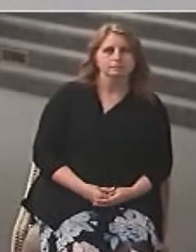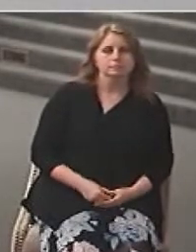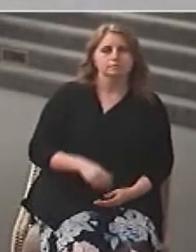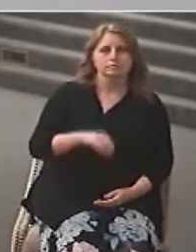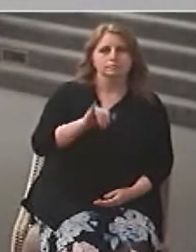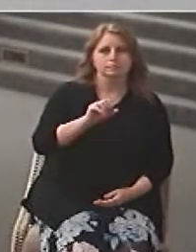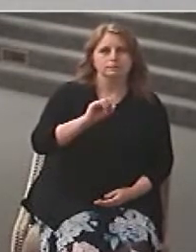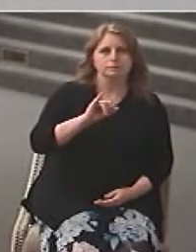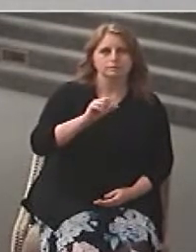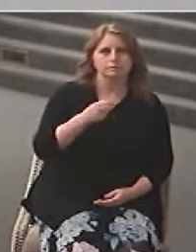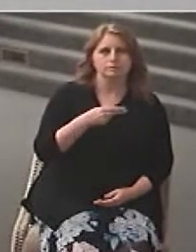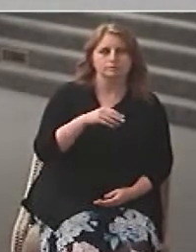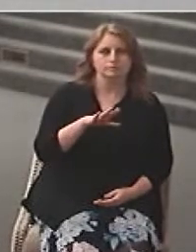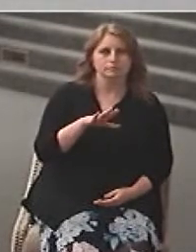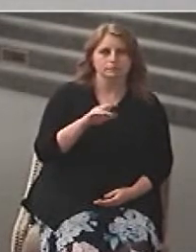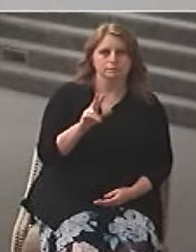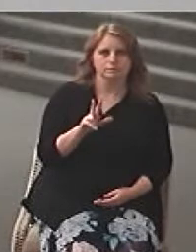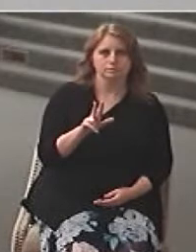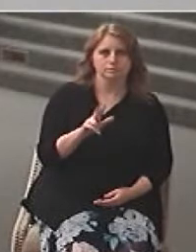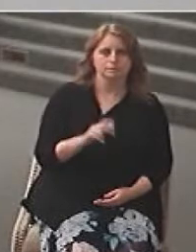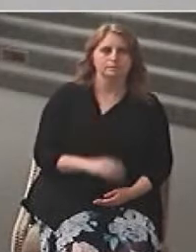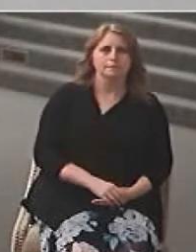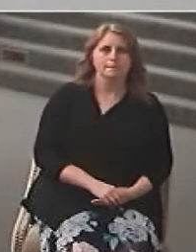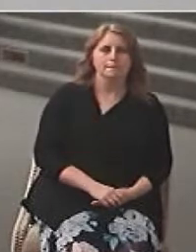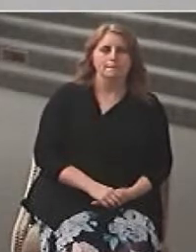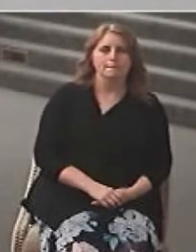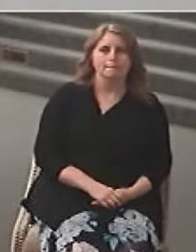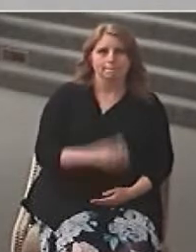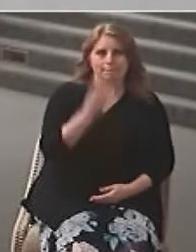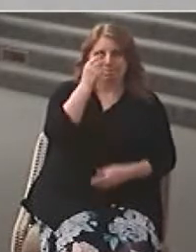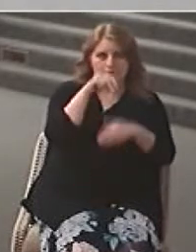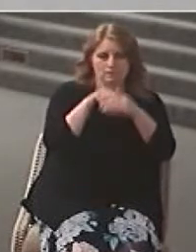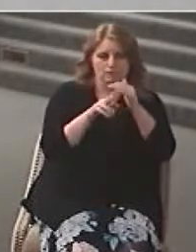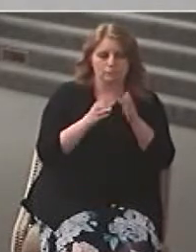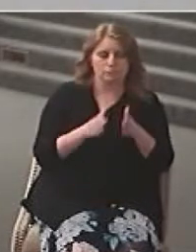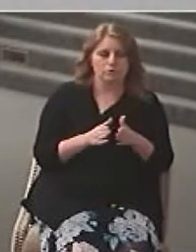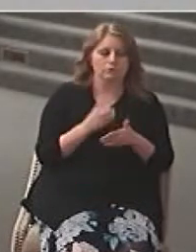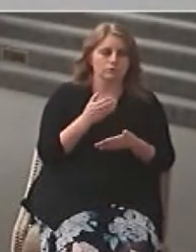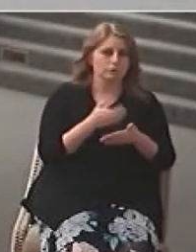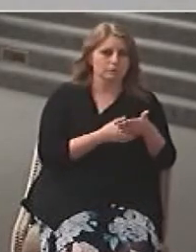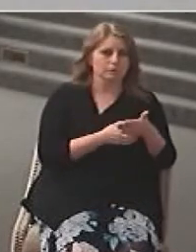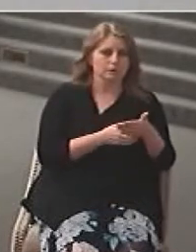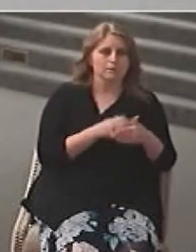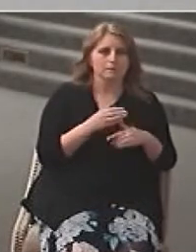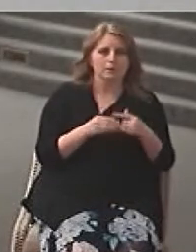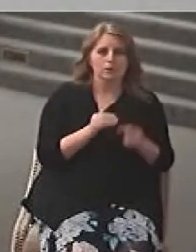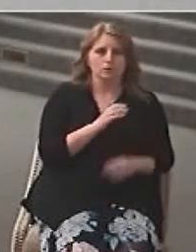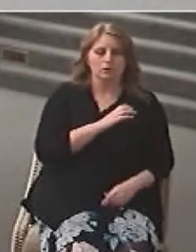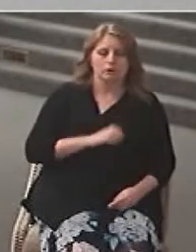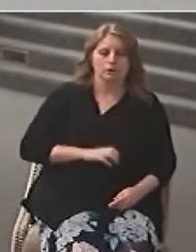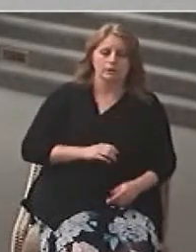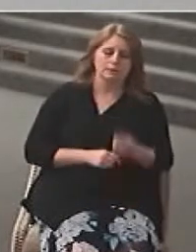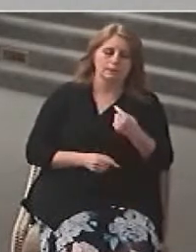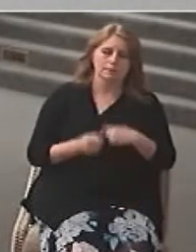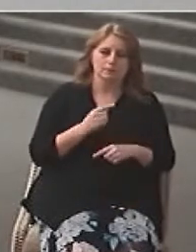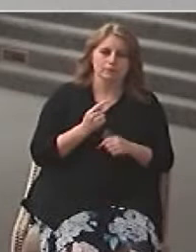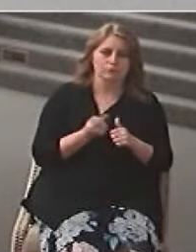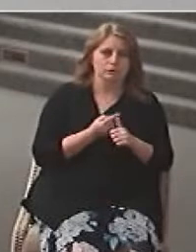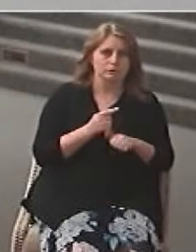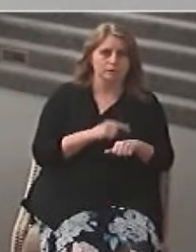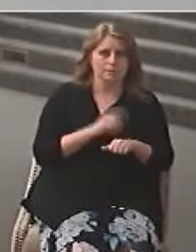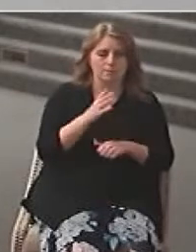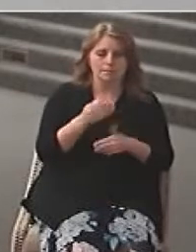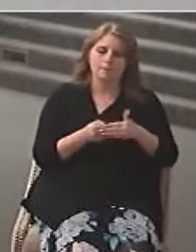Isaiah 53 is the prophetic chapter telling about Christ coming the first time. He's born in a